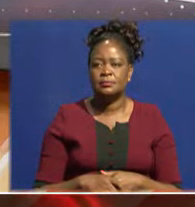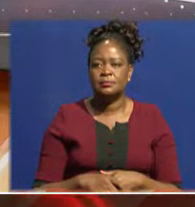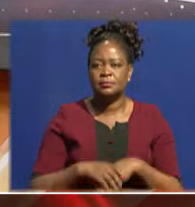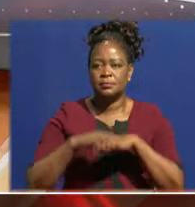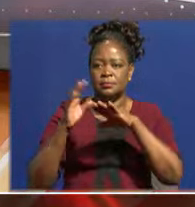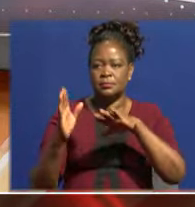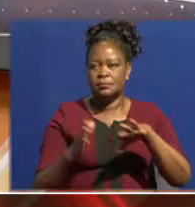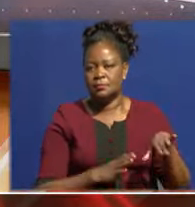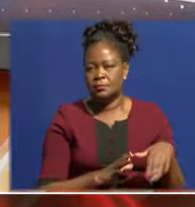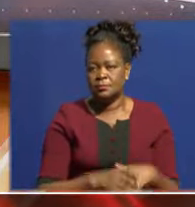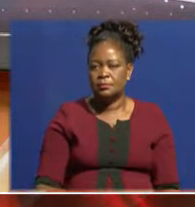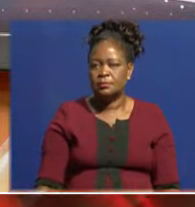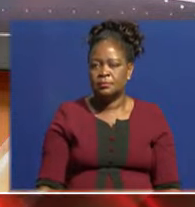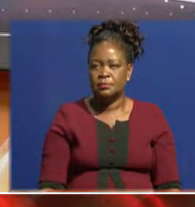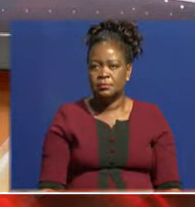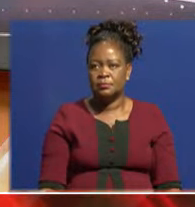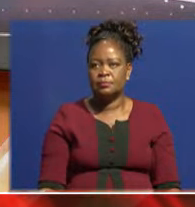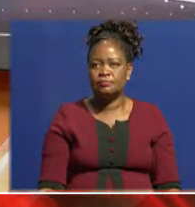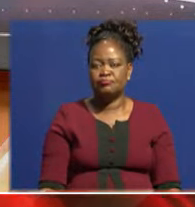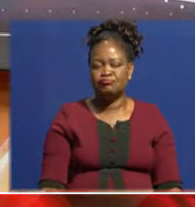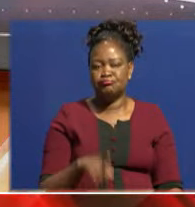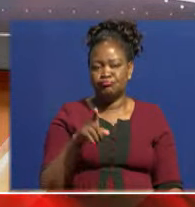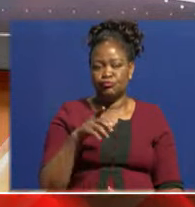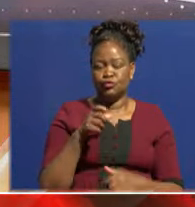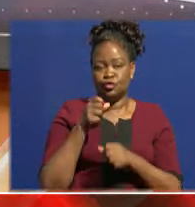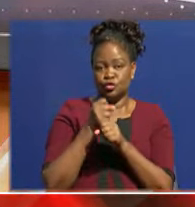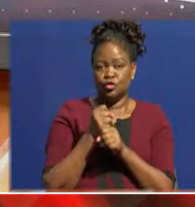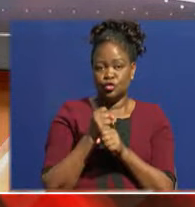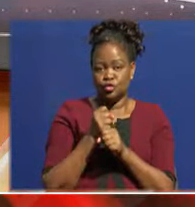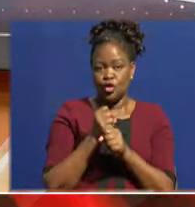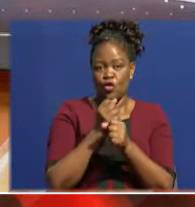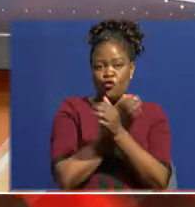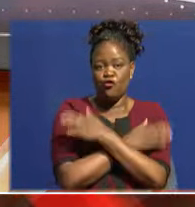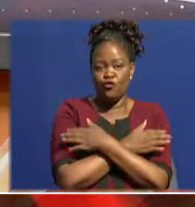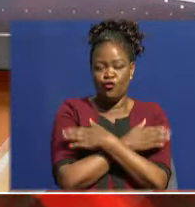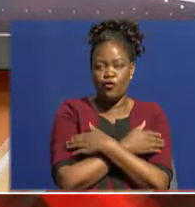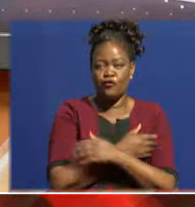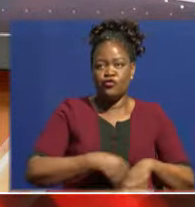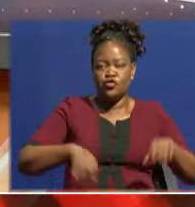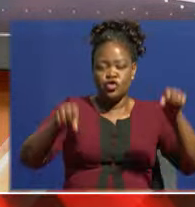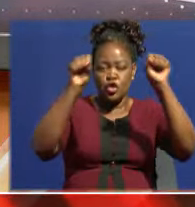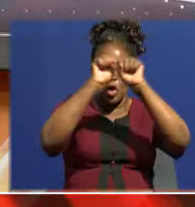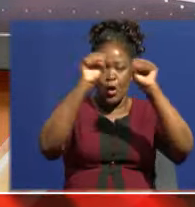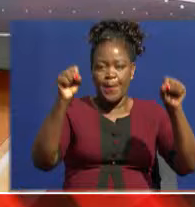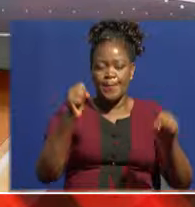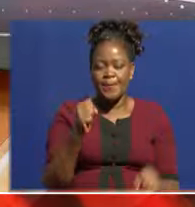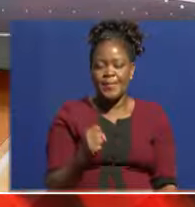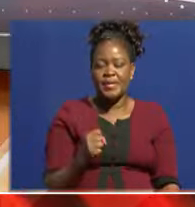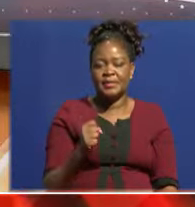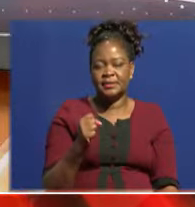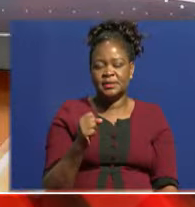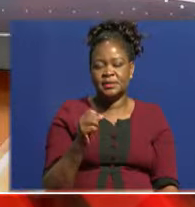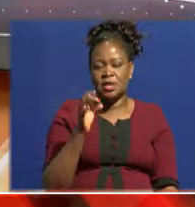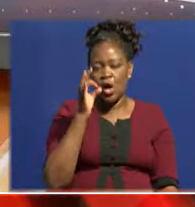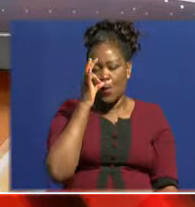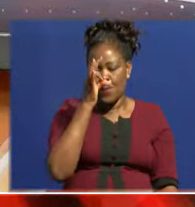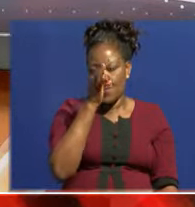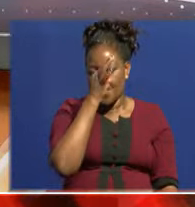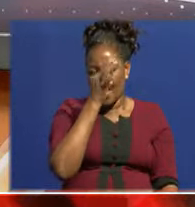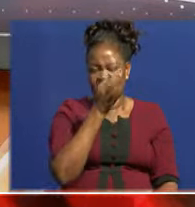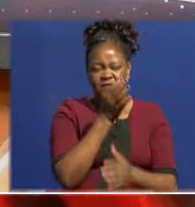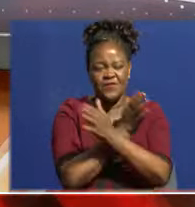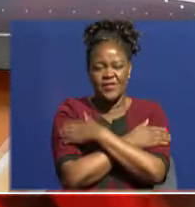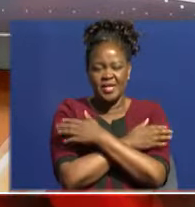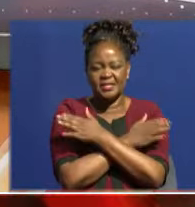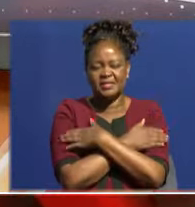In other news, he had become one of the trusted allies of President Mwai Kibaki, cementing a friendship